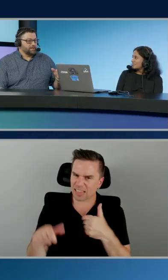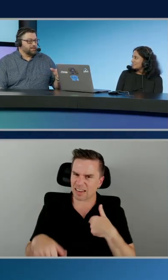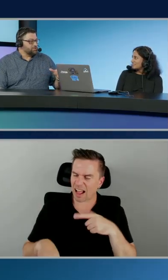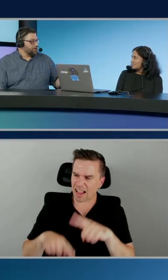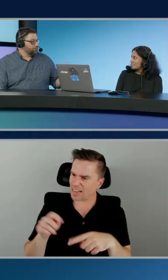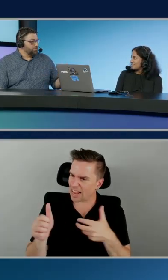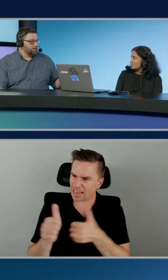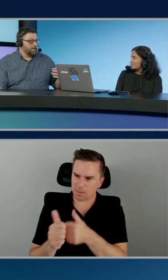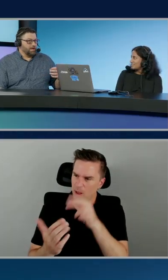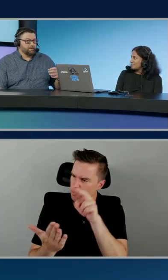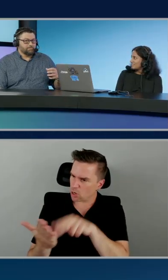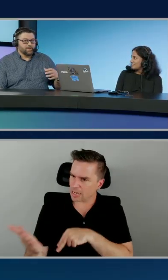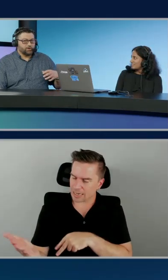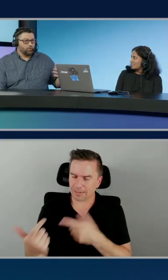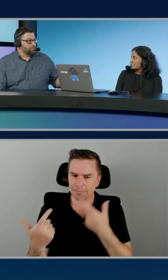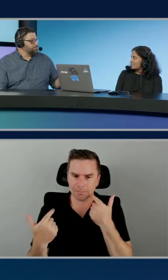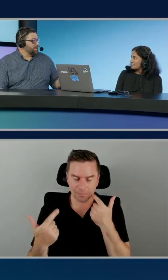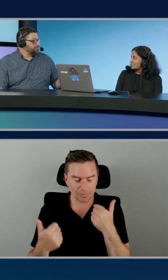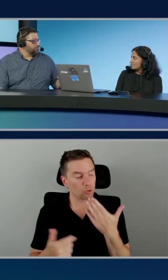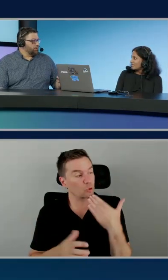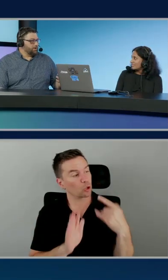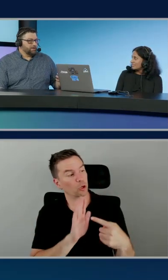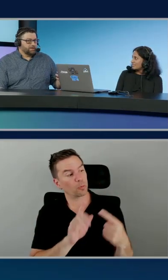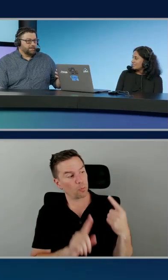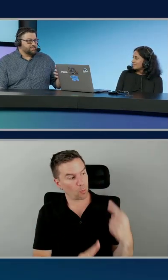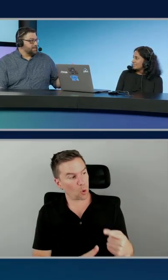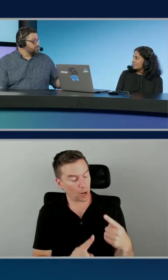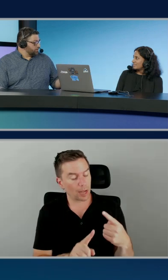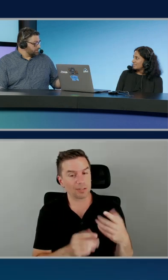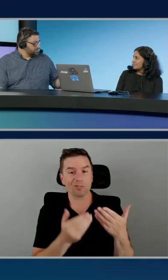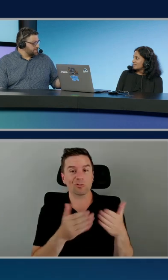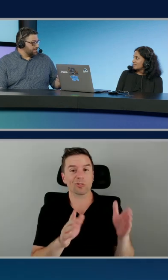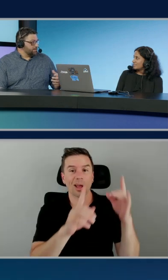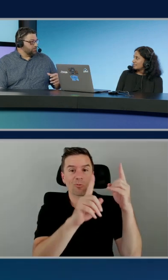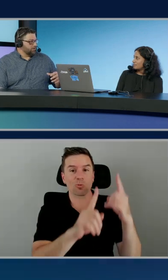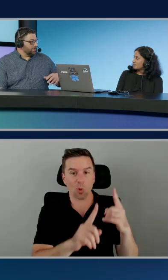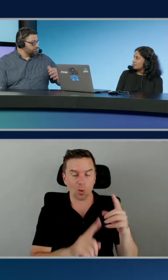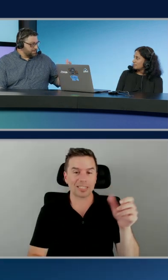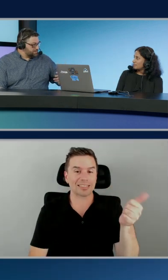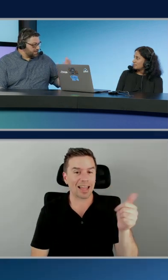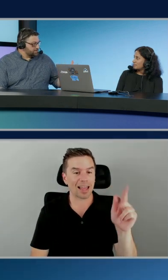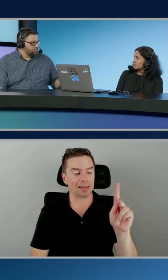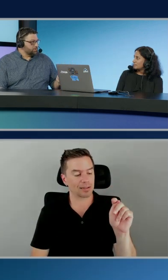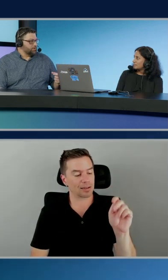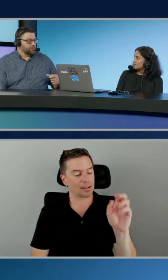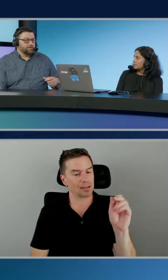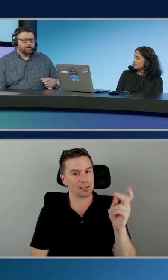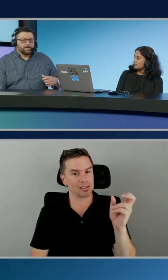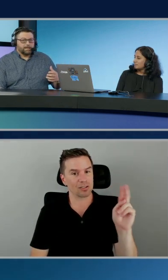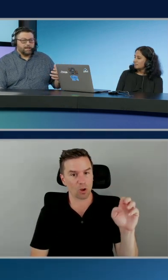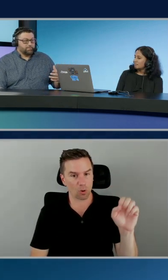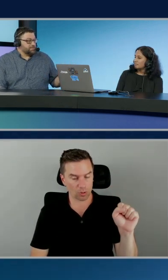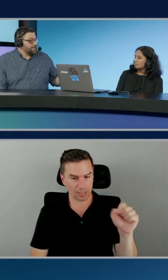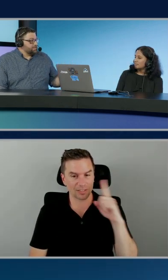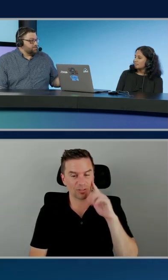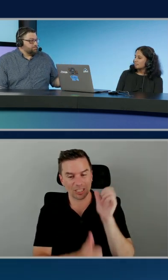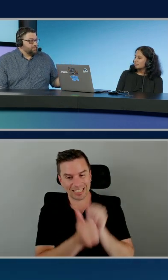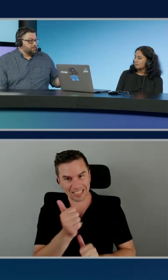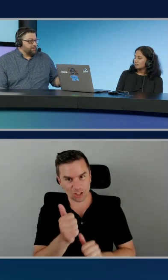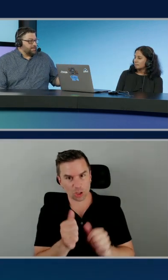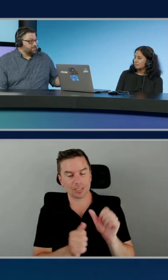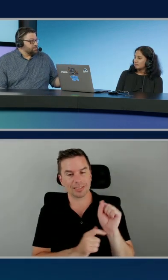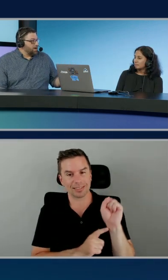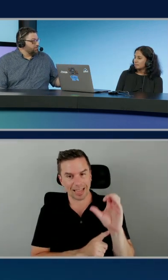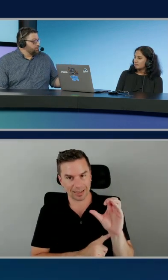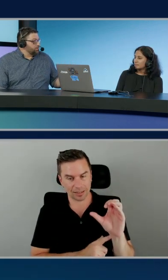So the general goal that people aim for is 10 tokens per second or 100 milliseconds per token, because that's